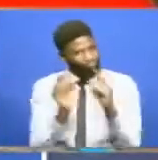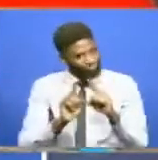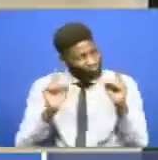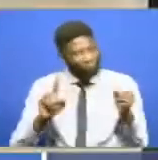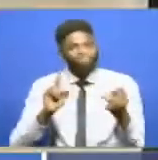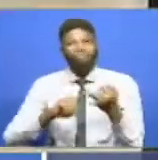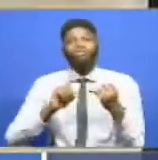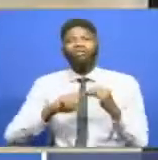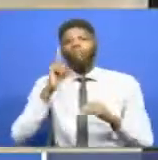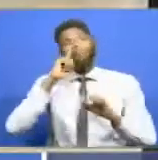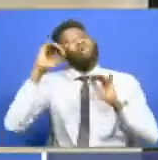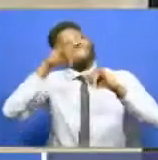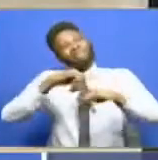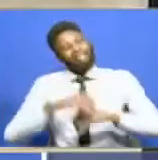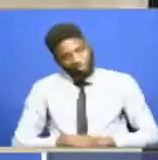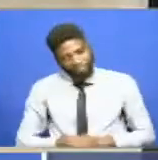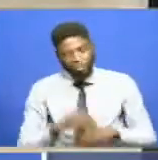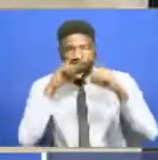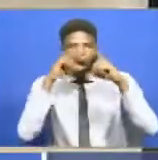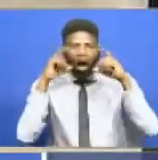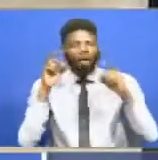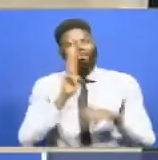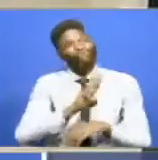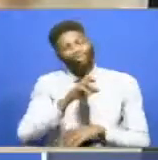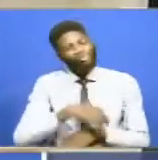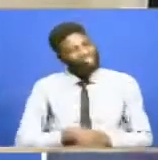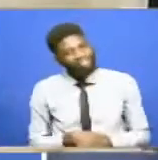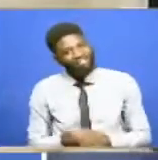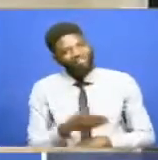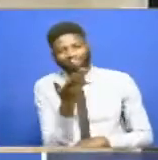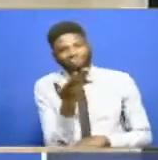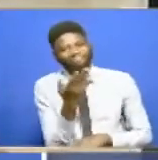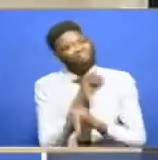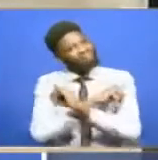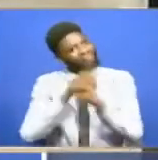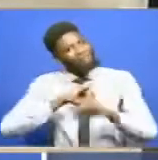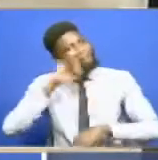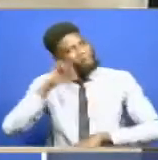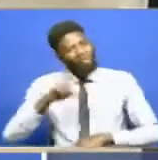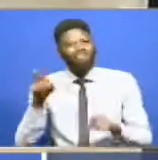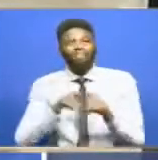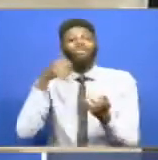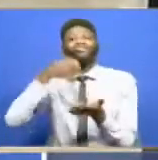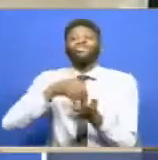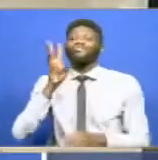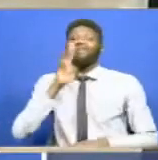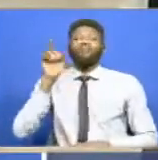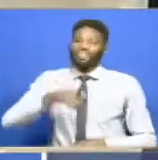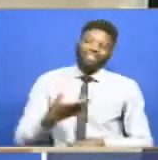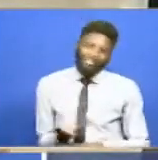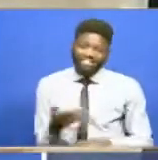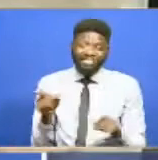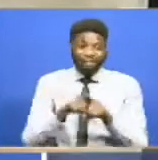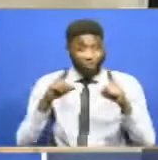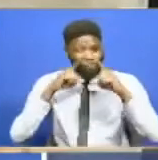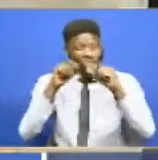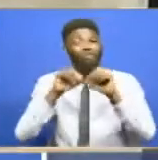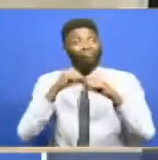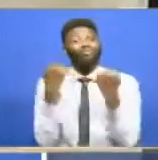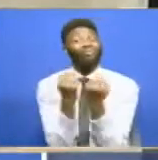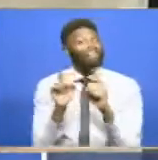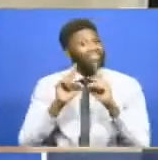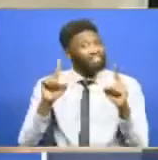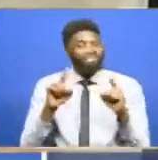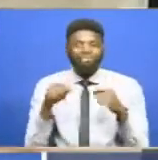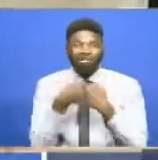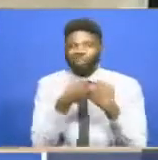at home, mm-hmm. wearing the mask, this hygiene, again involving water, mm-hmm. and you mentioned the issue of social distancing because